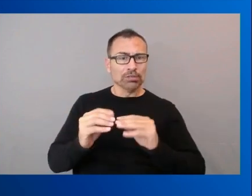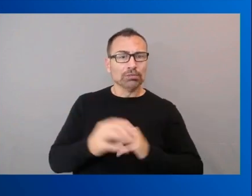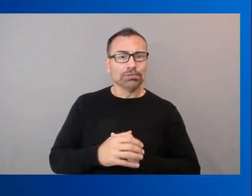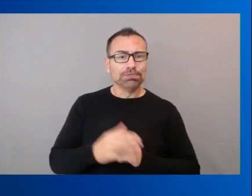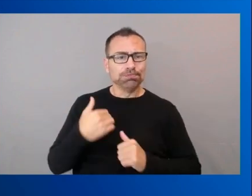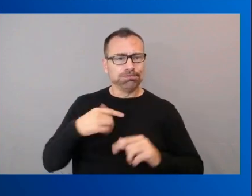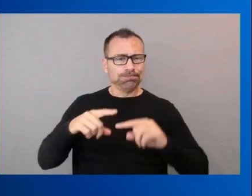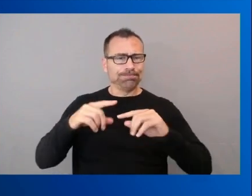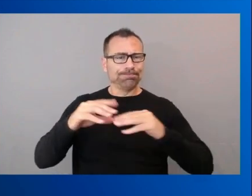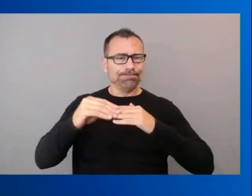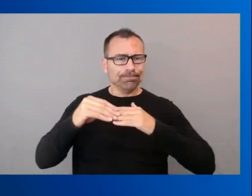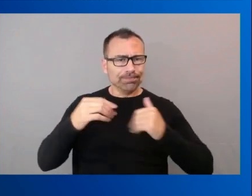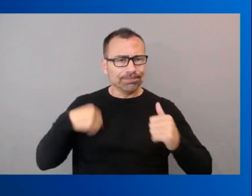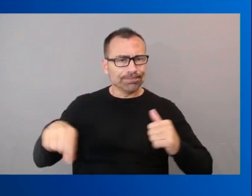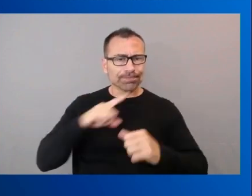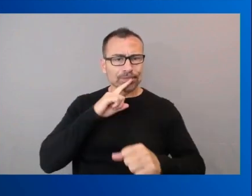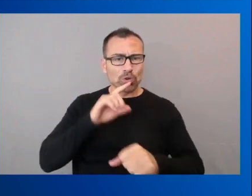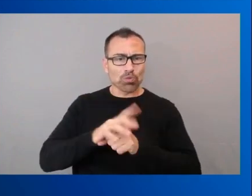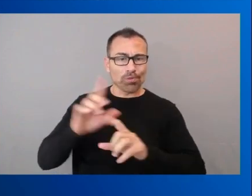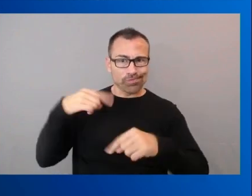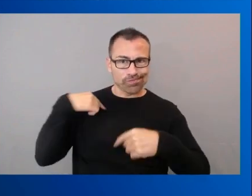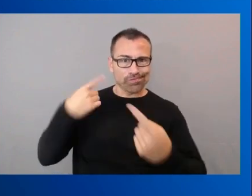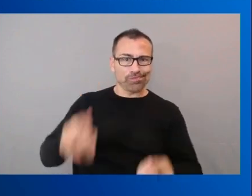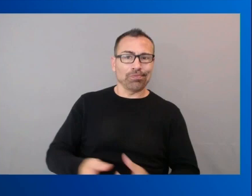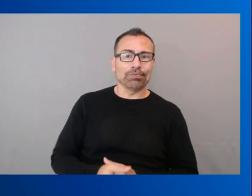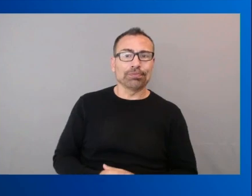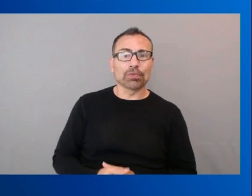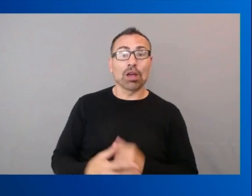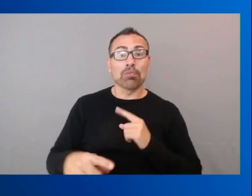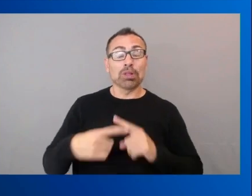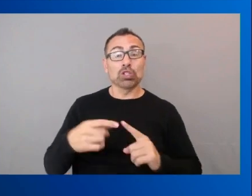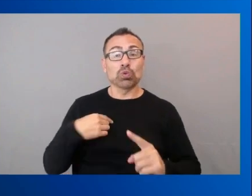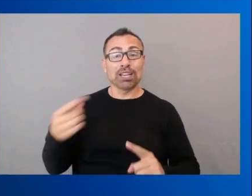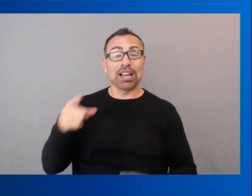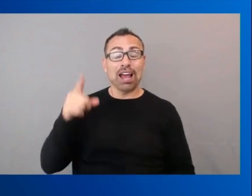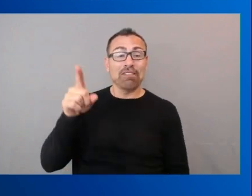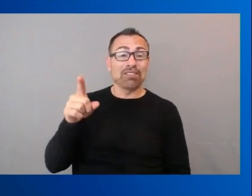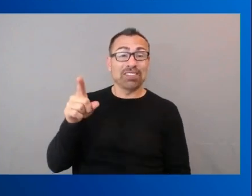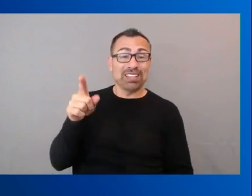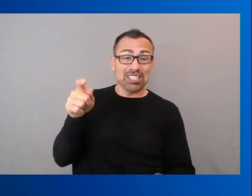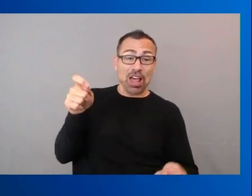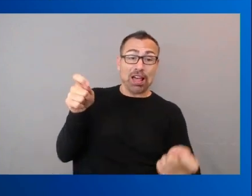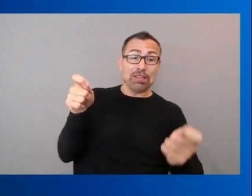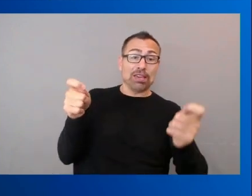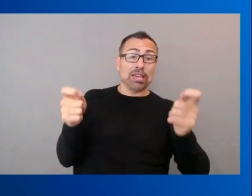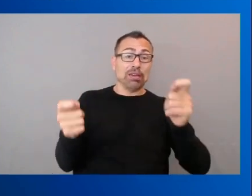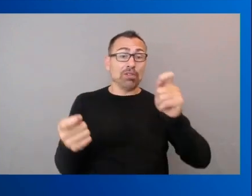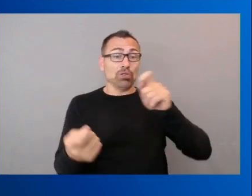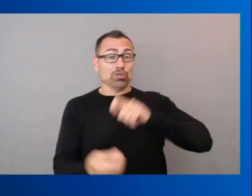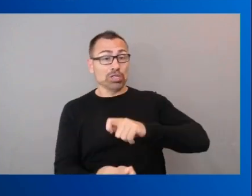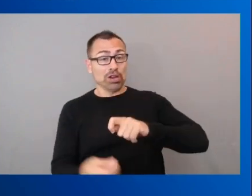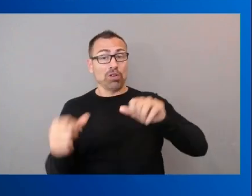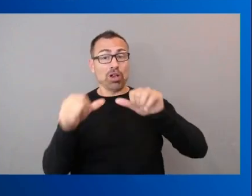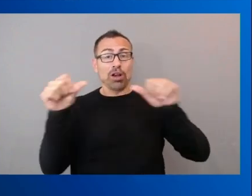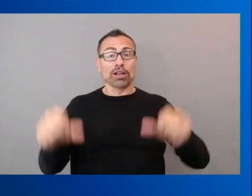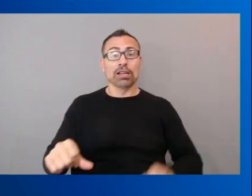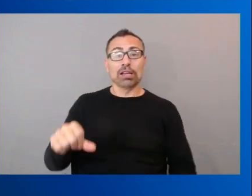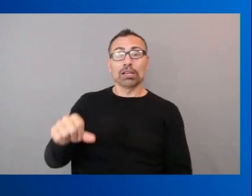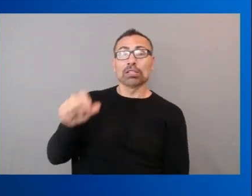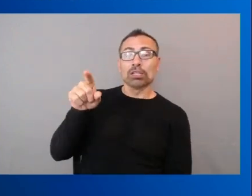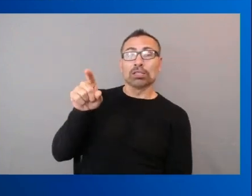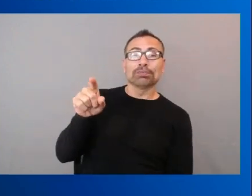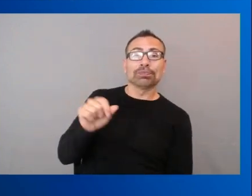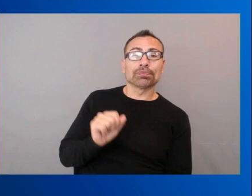can do is actually also have this evolutionary architecture. What this allows us to do is actually, if we're